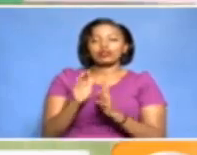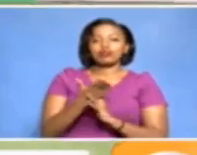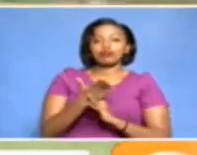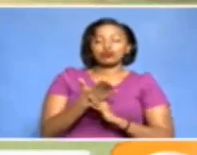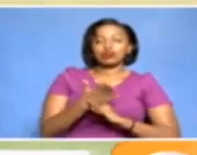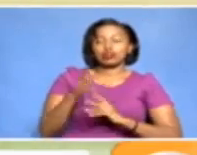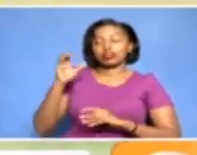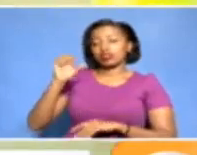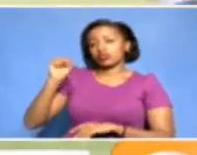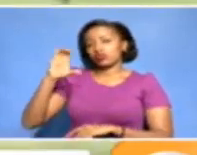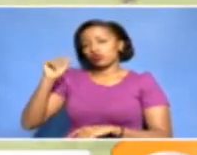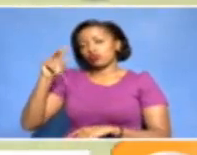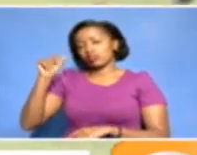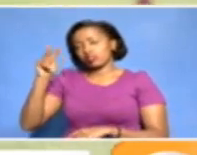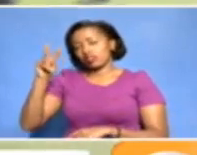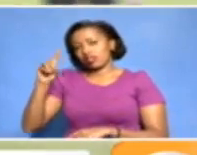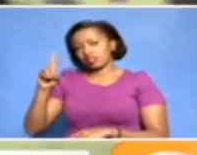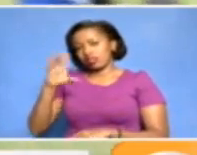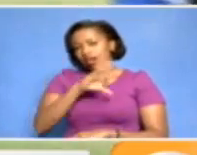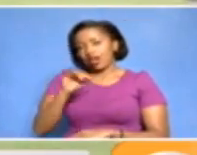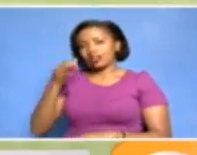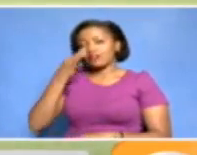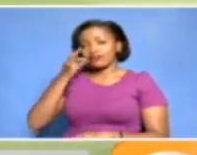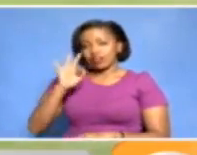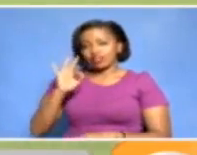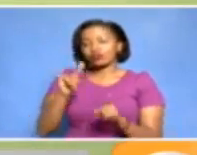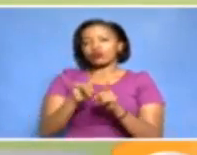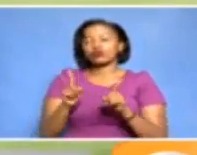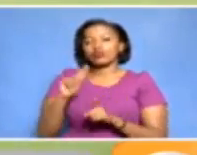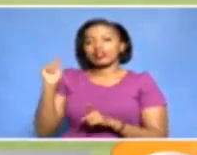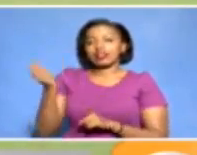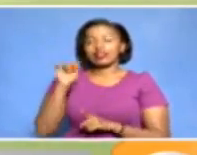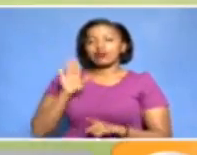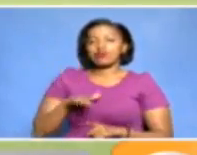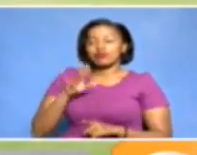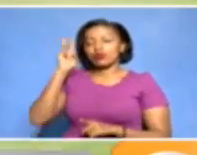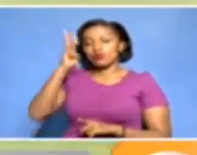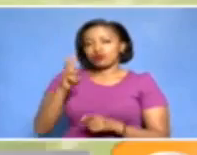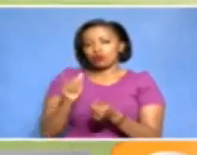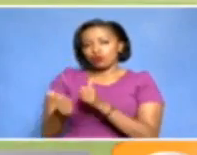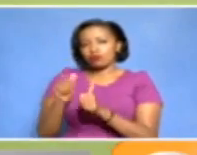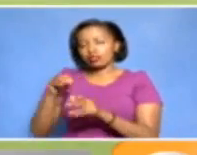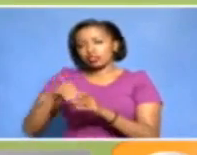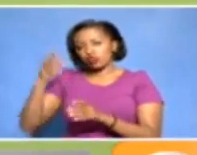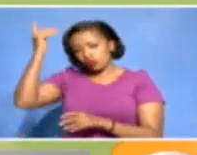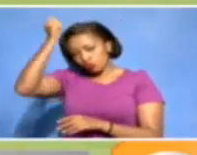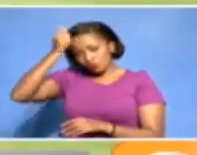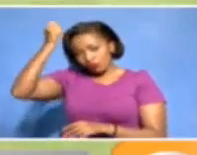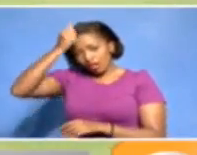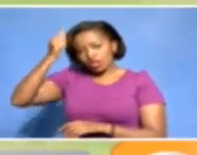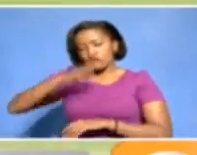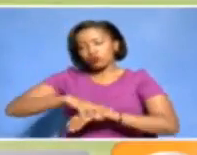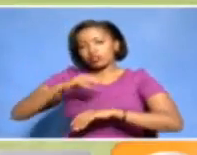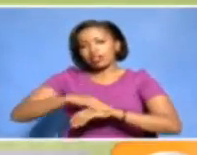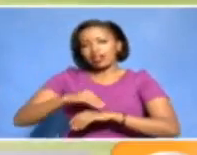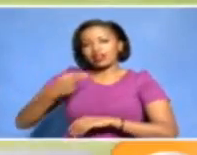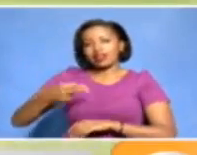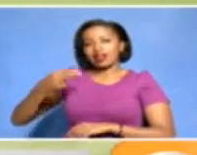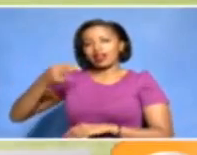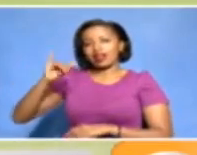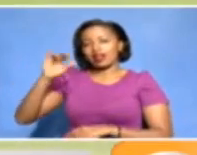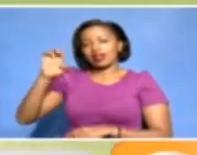round. The Kenya women's team, the Lionesses, will also be in action in Dubai, and they will face New Zealand, Ireland and Russia.